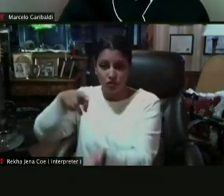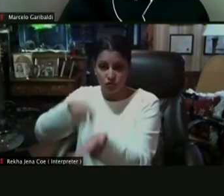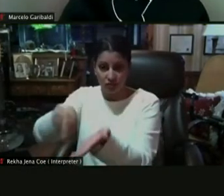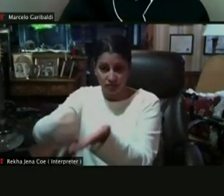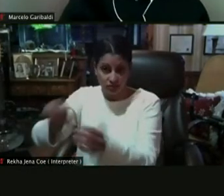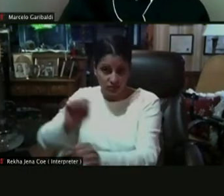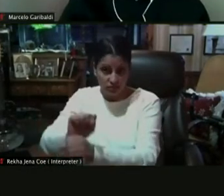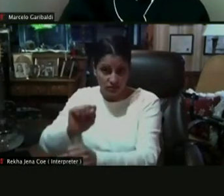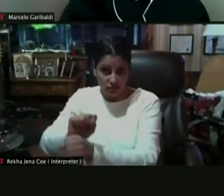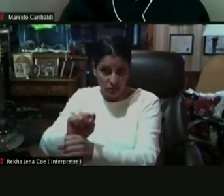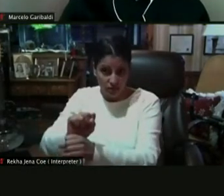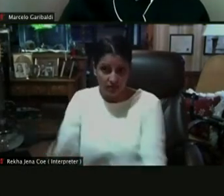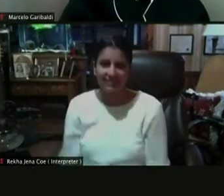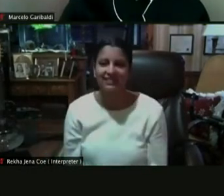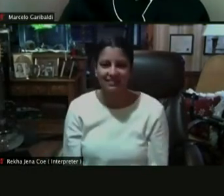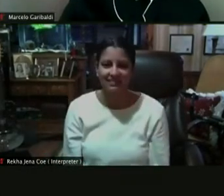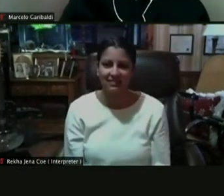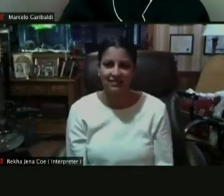I'll go first.